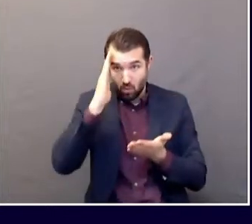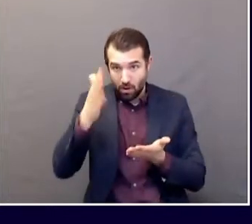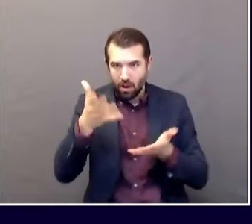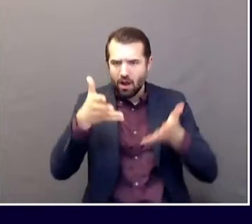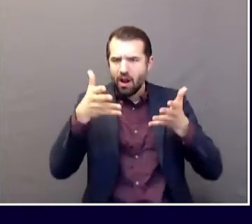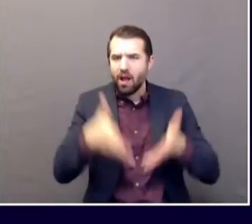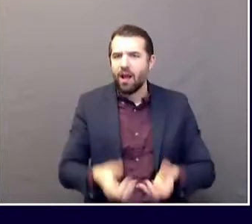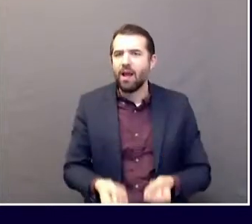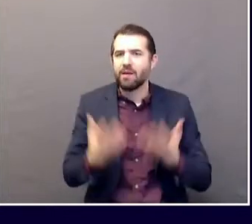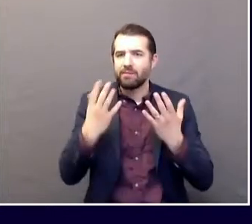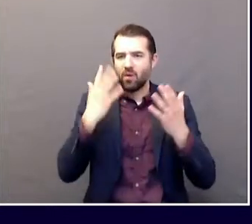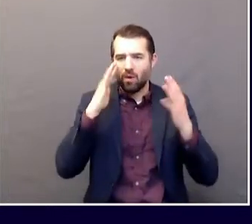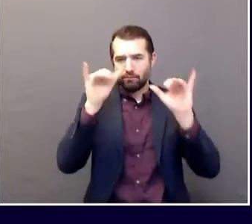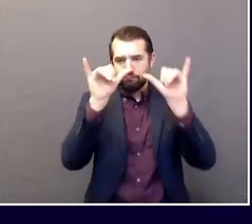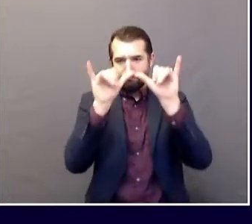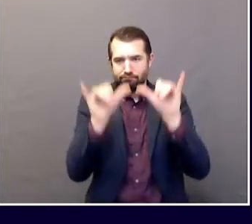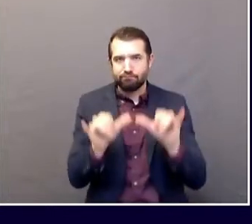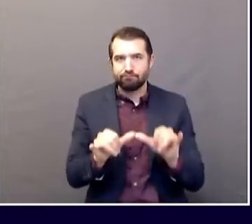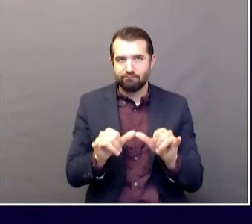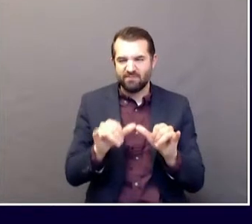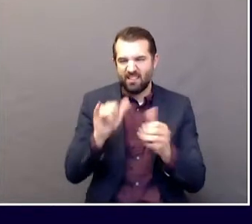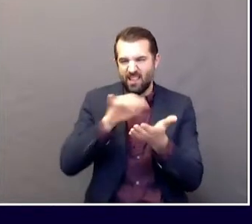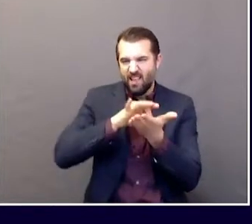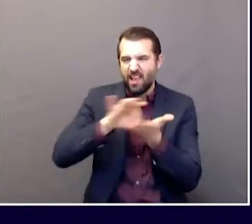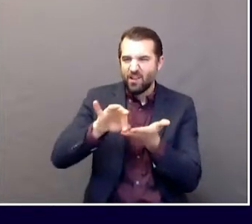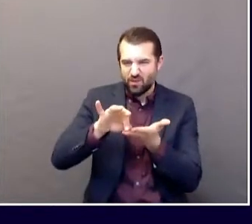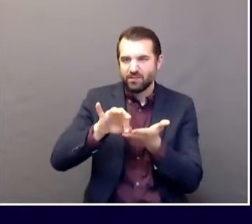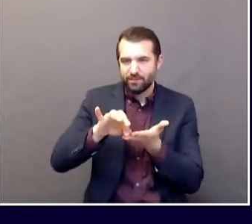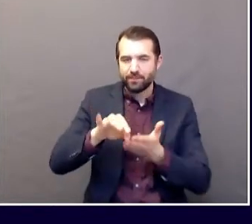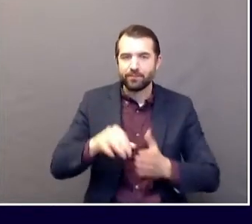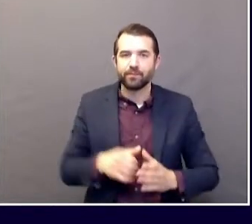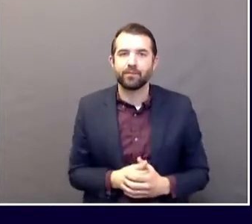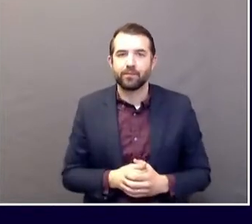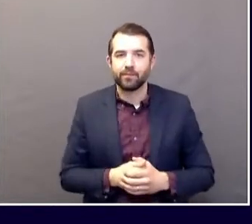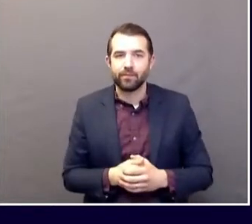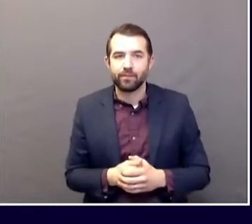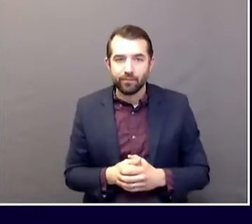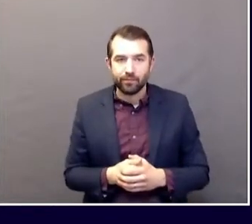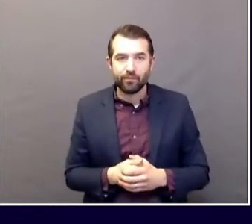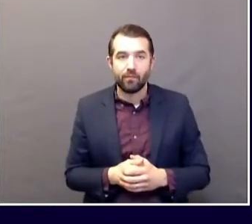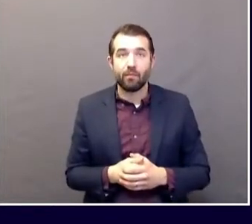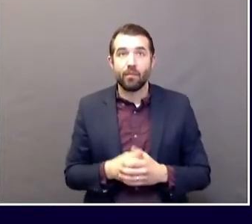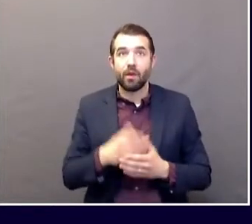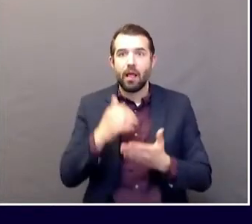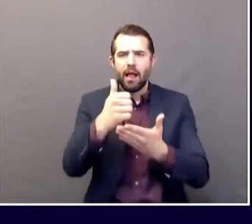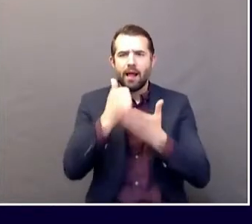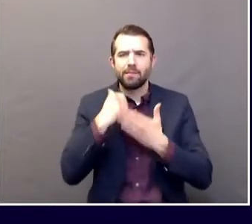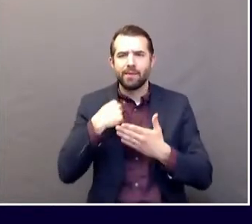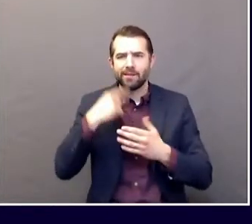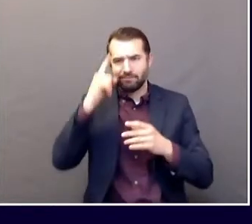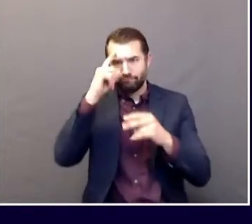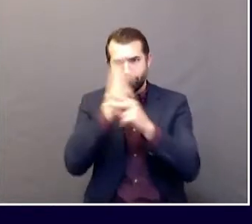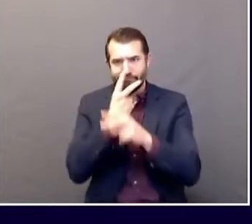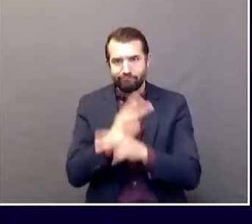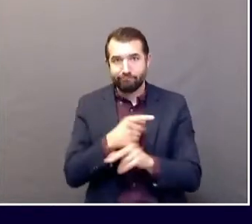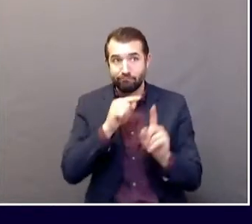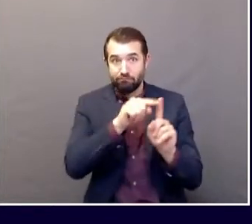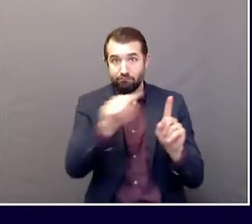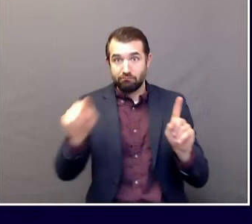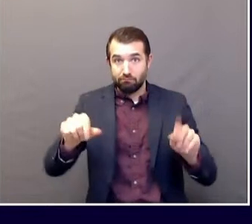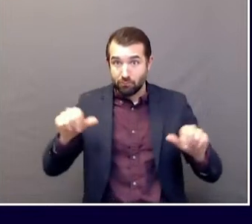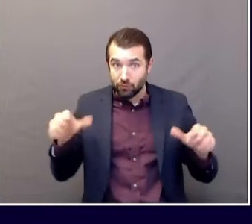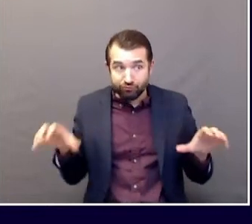for performance reasons, as you suggested, but also for allocation reasons. If a particular location